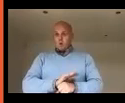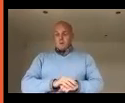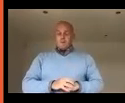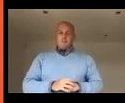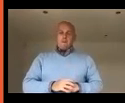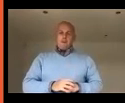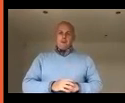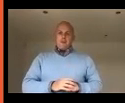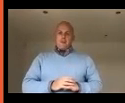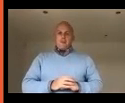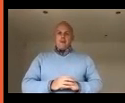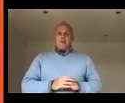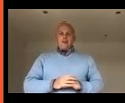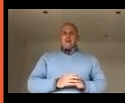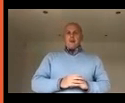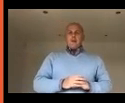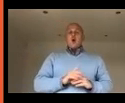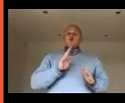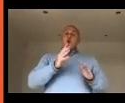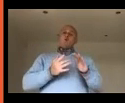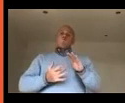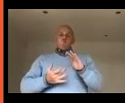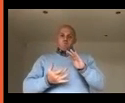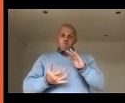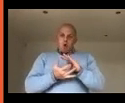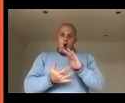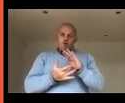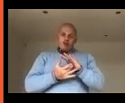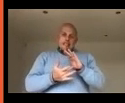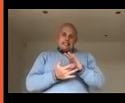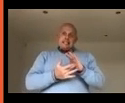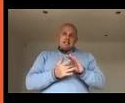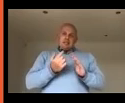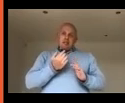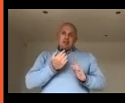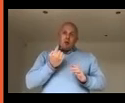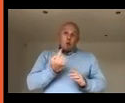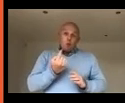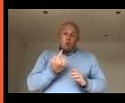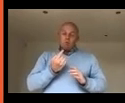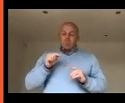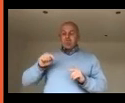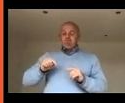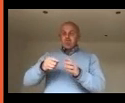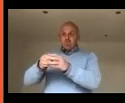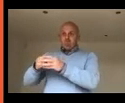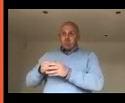So priorities. Priority will be given to organisations providing support to the most